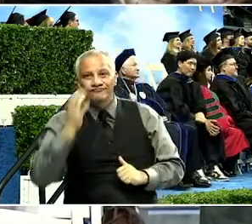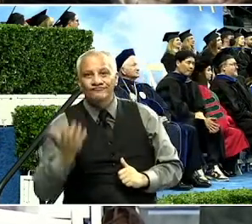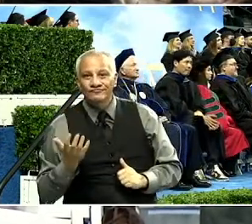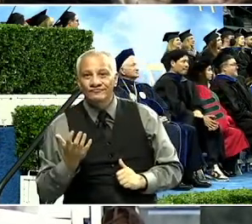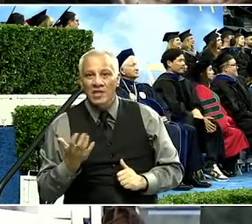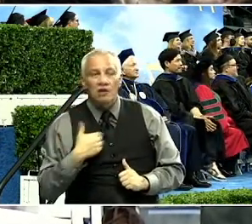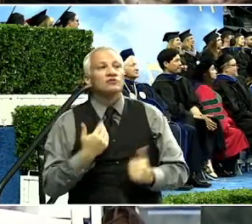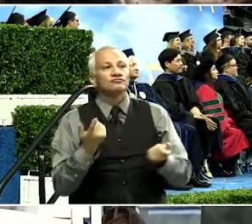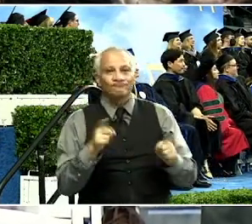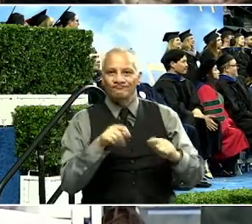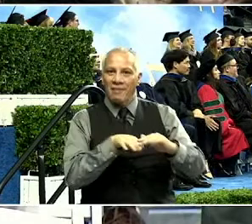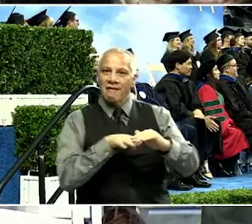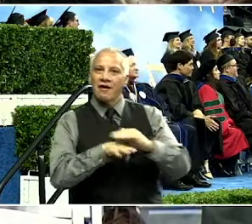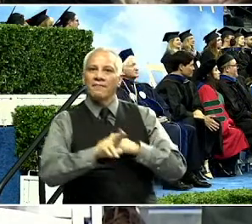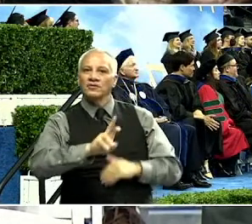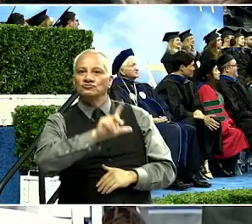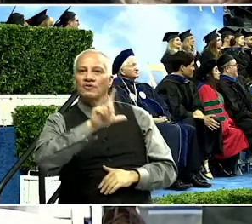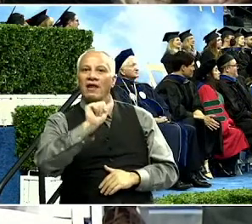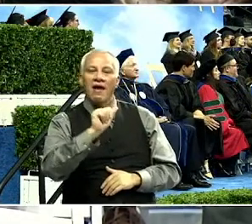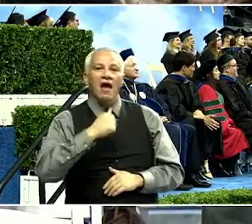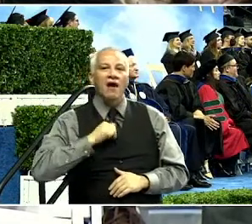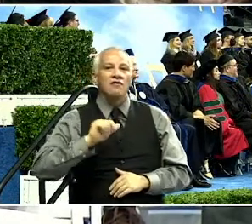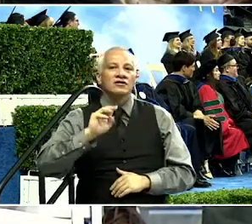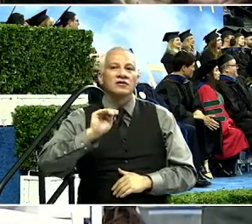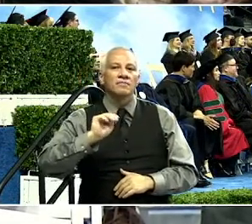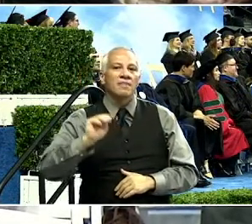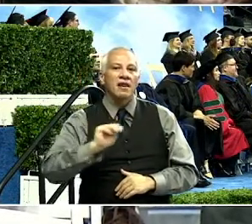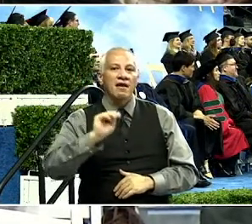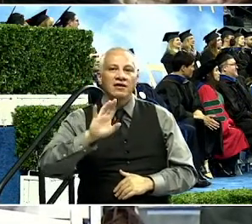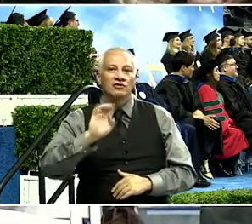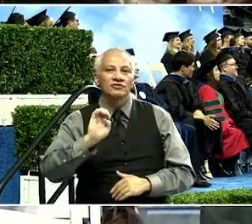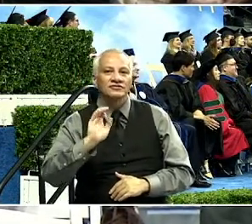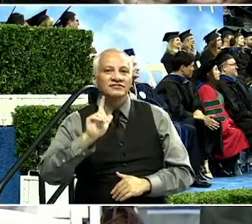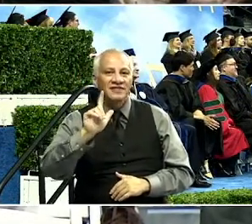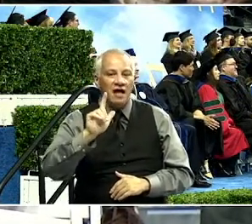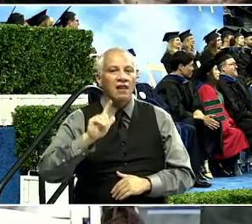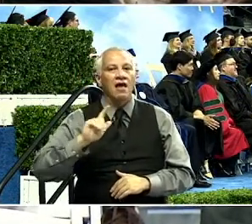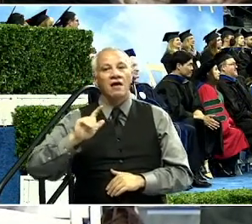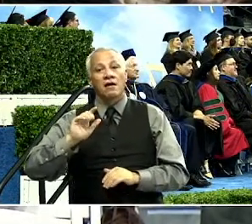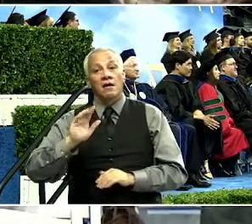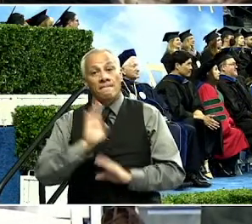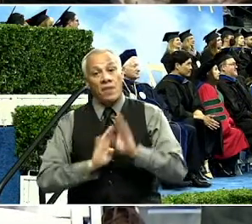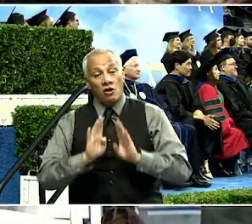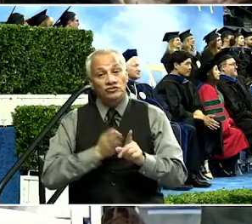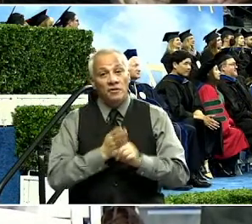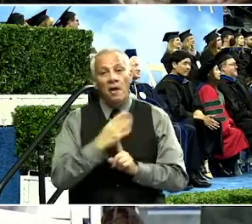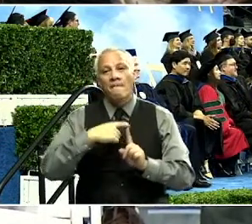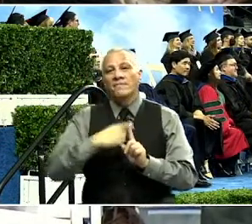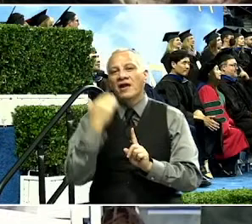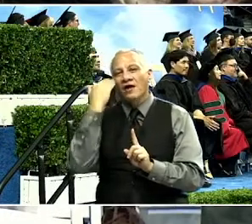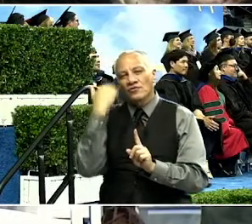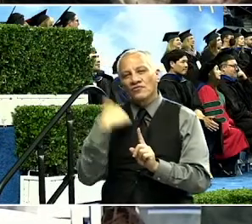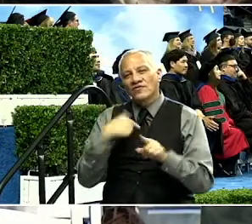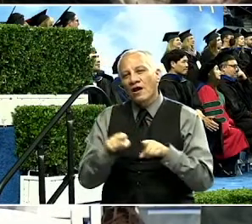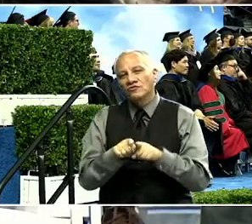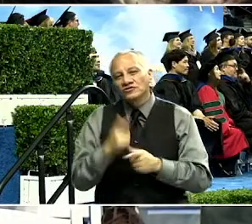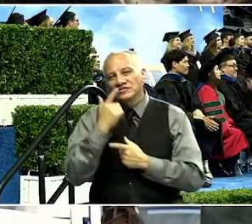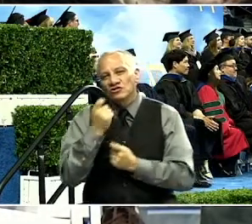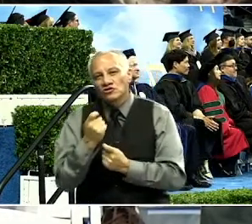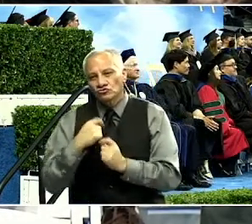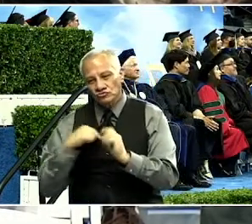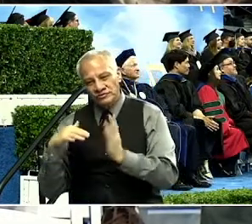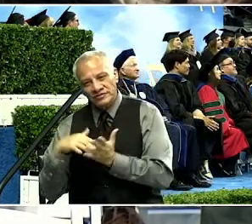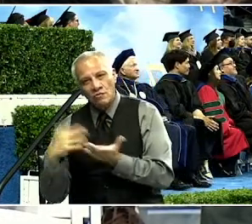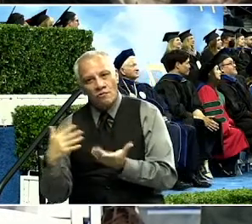came into UCLA as a molecular cell and developmental biology major, but also knew I was interested in studying